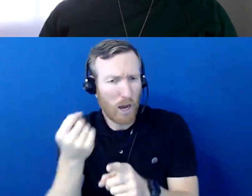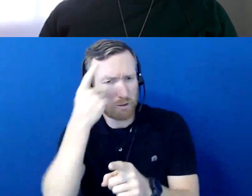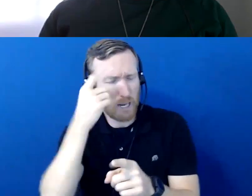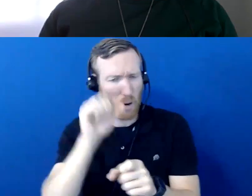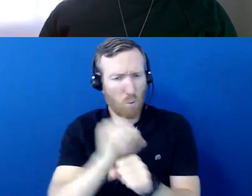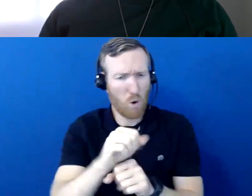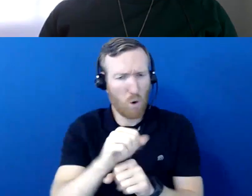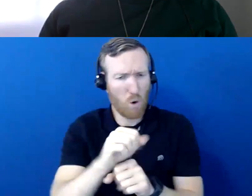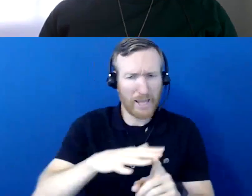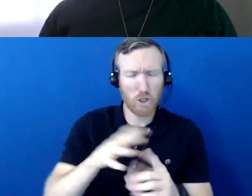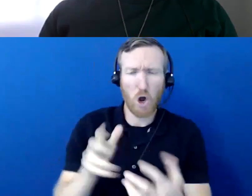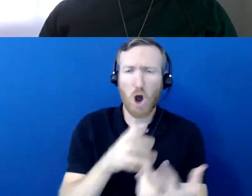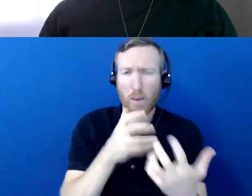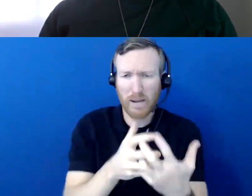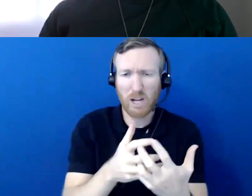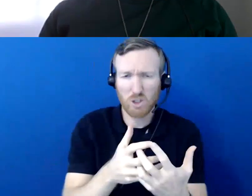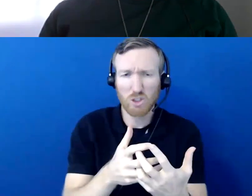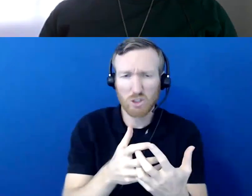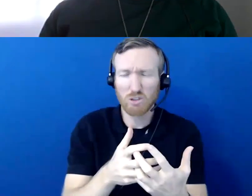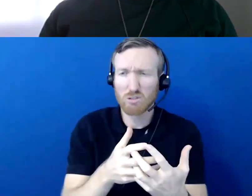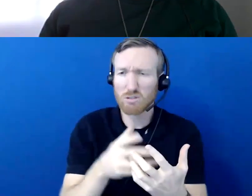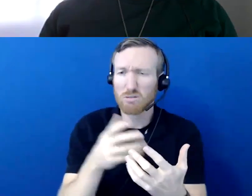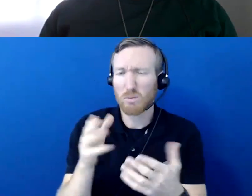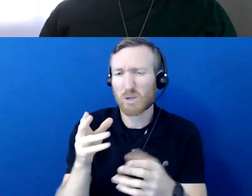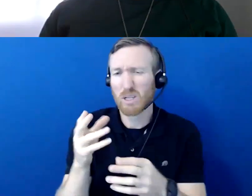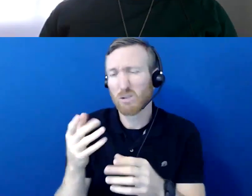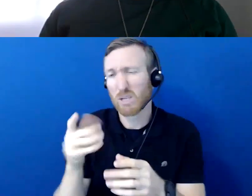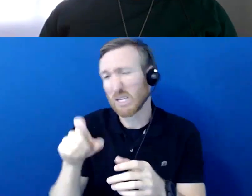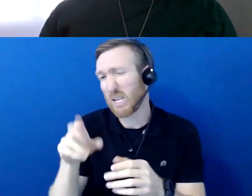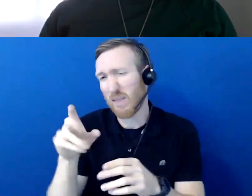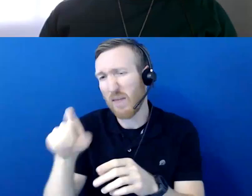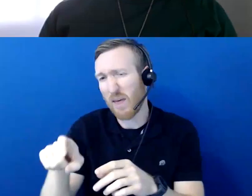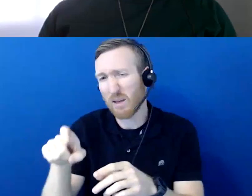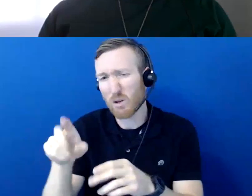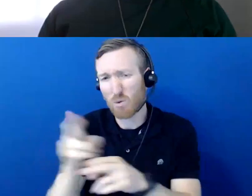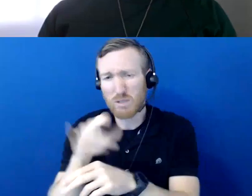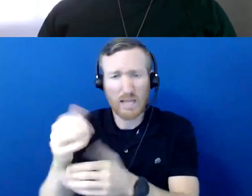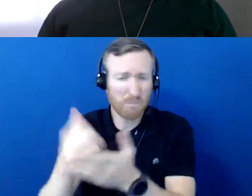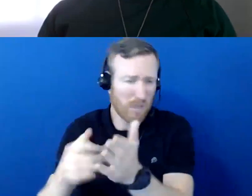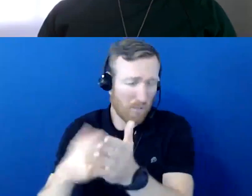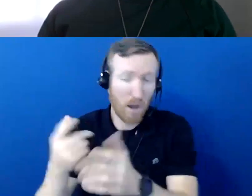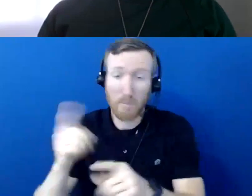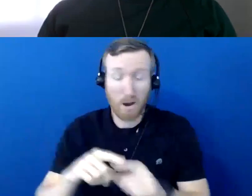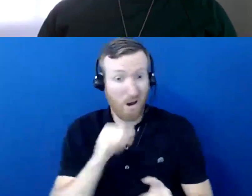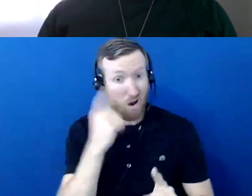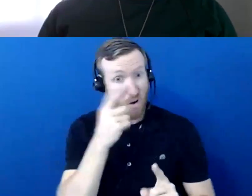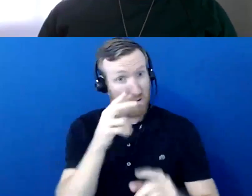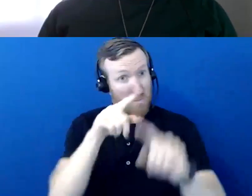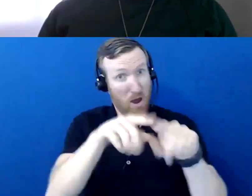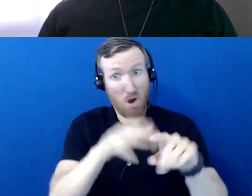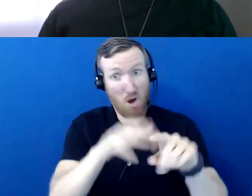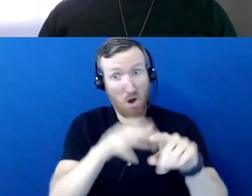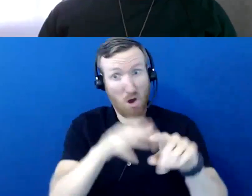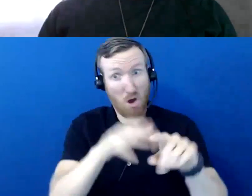workplace accommodations. Those aren't generally doctors. They're more